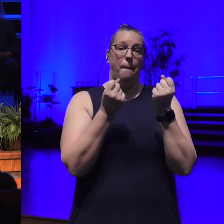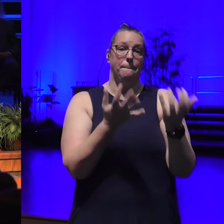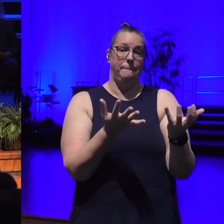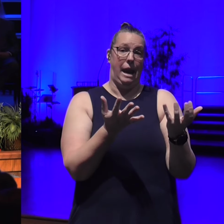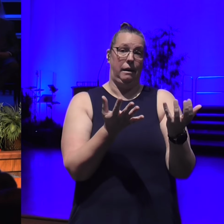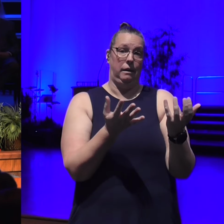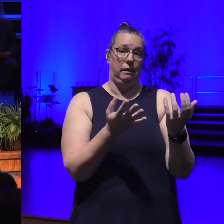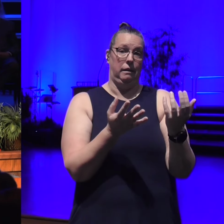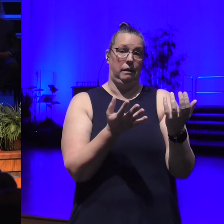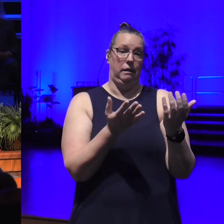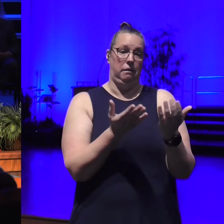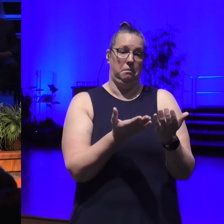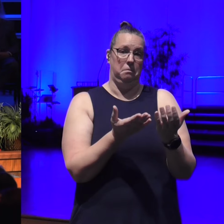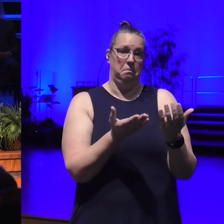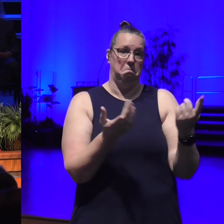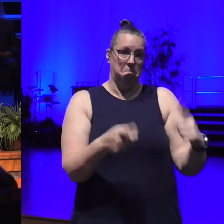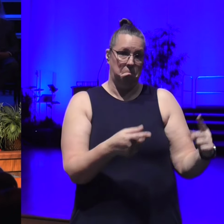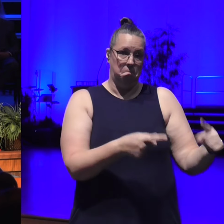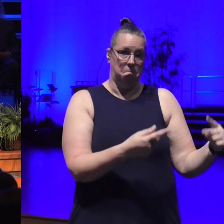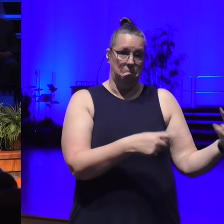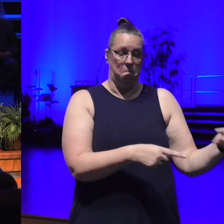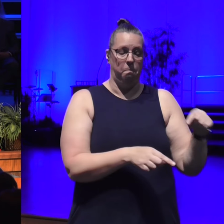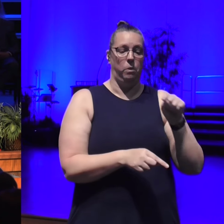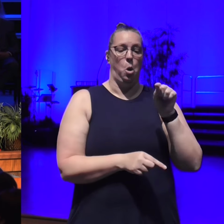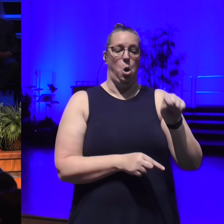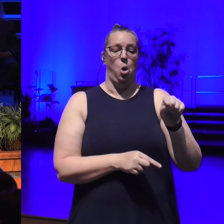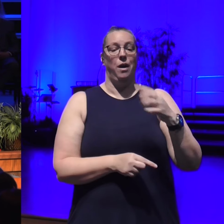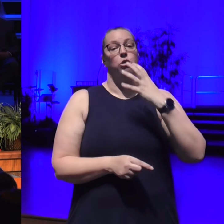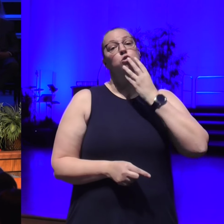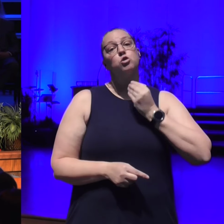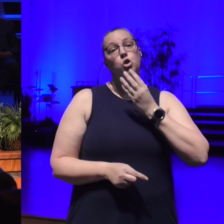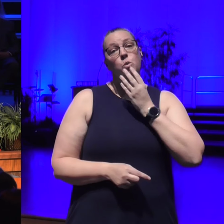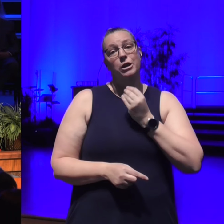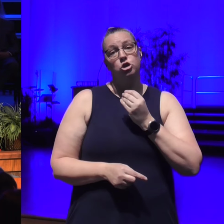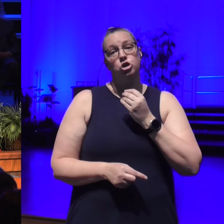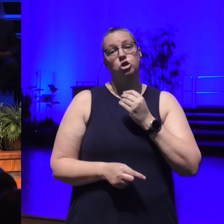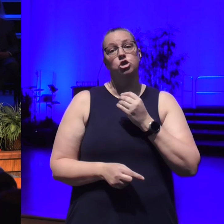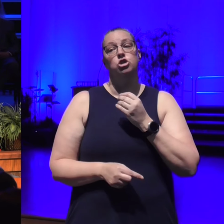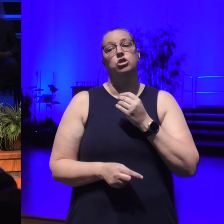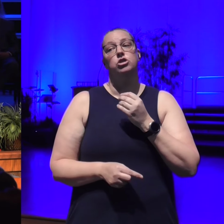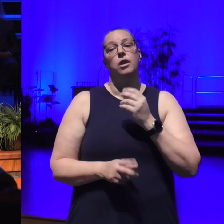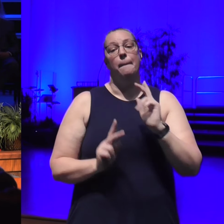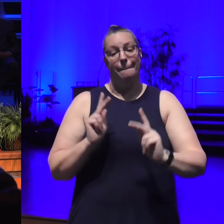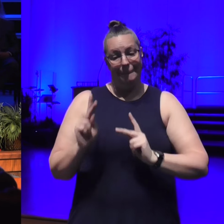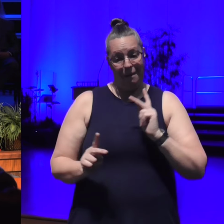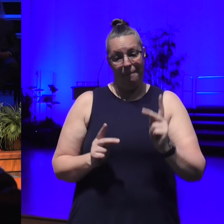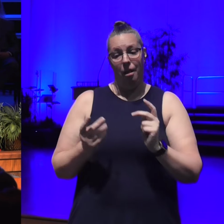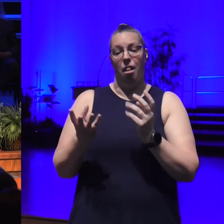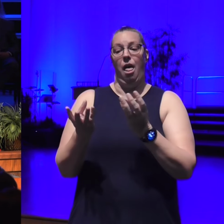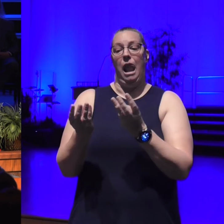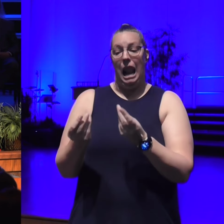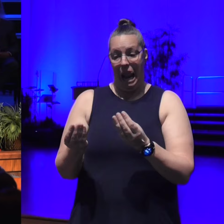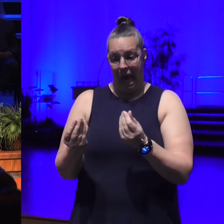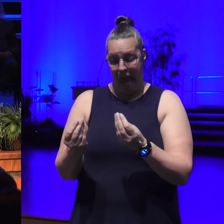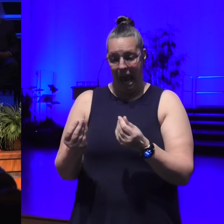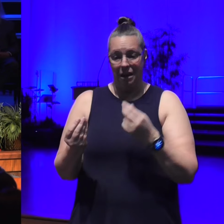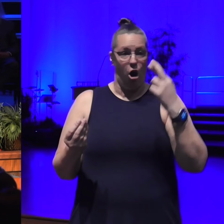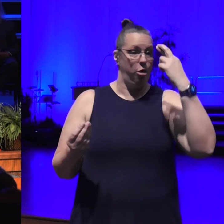of the Jewish people whose land was taken over by the Romans, occupied by the Romans, and the Jewish